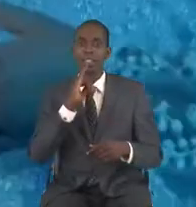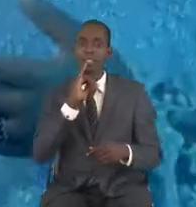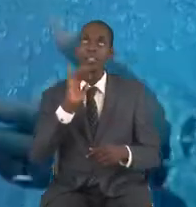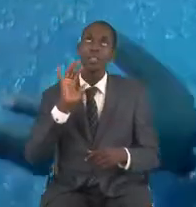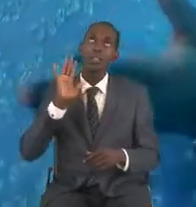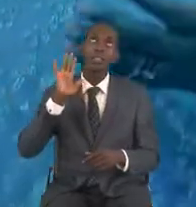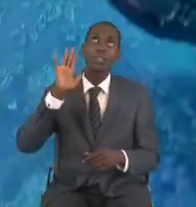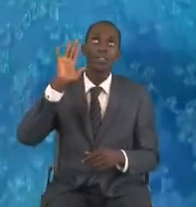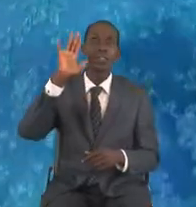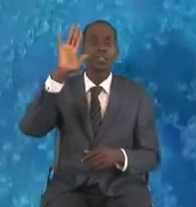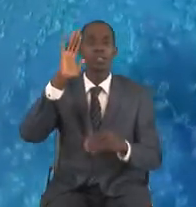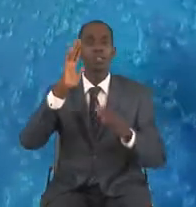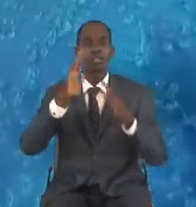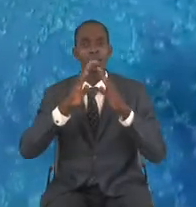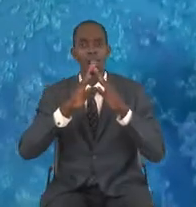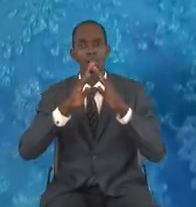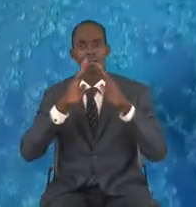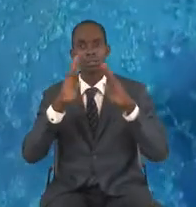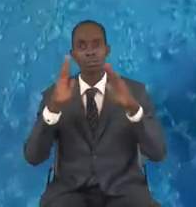body is your